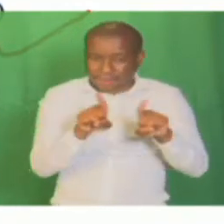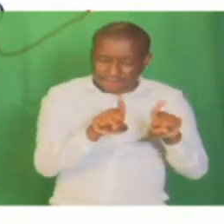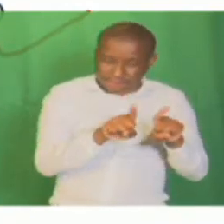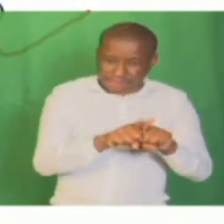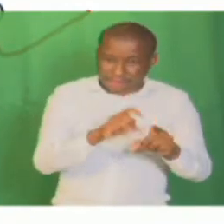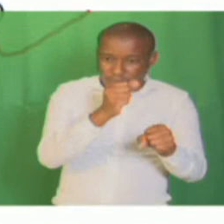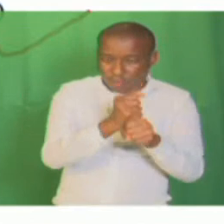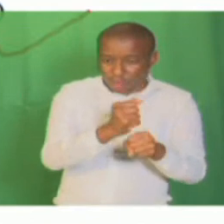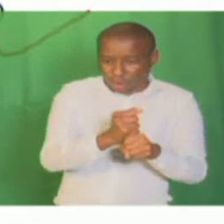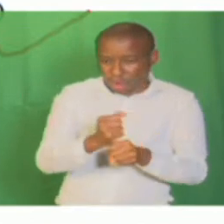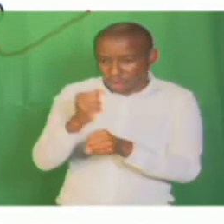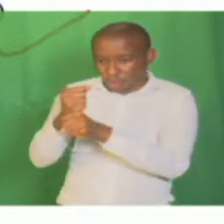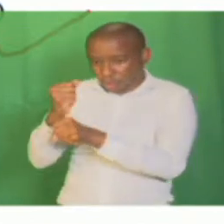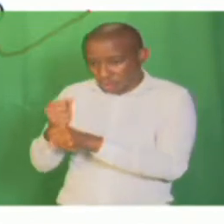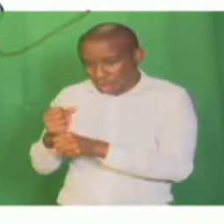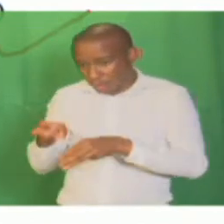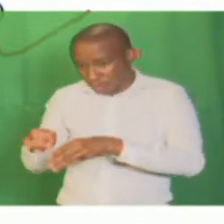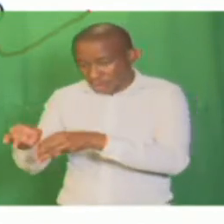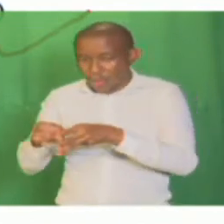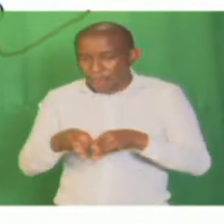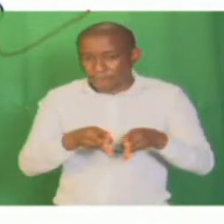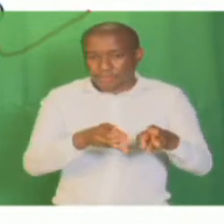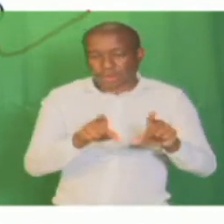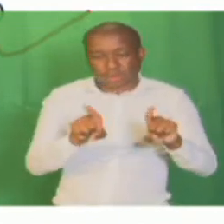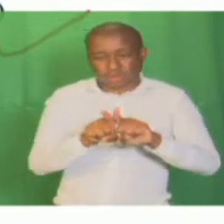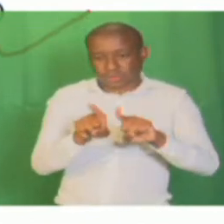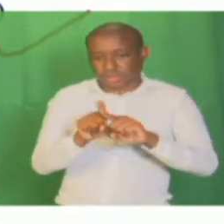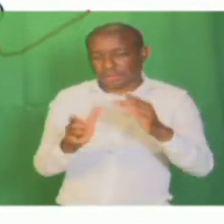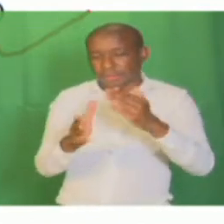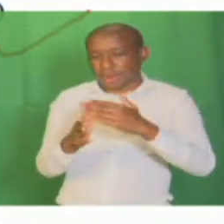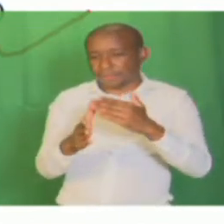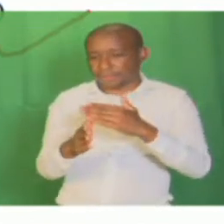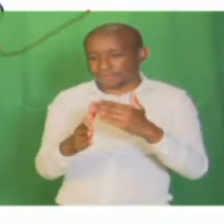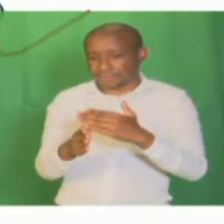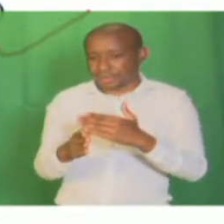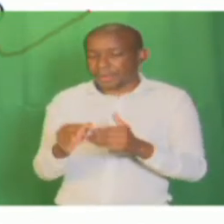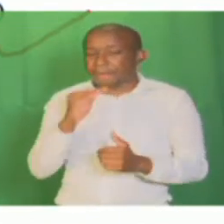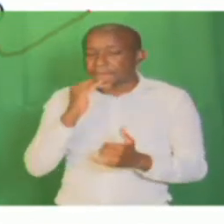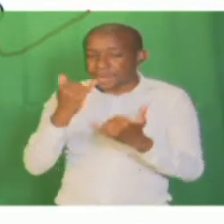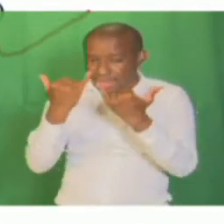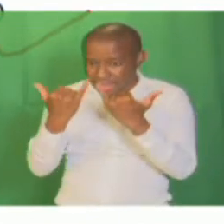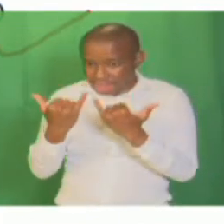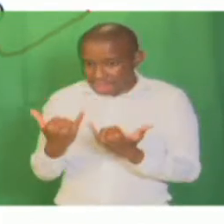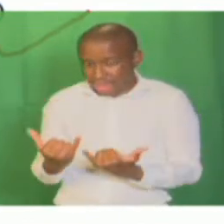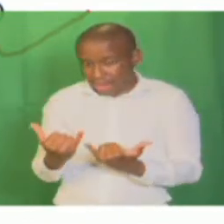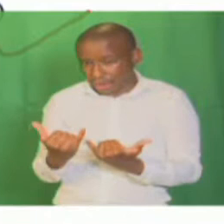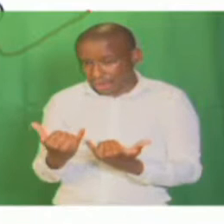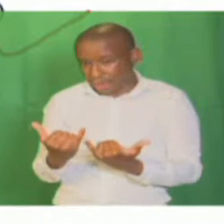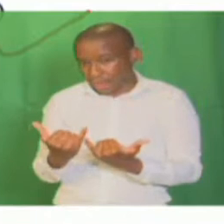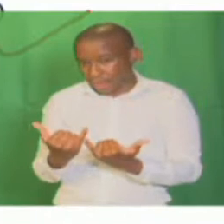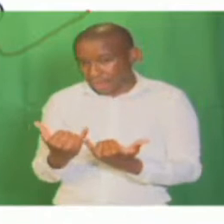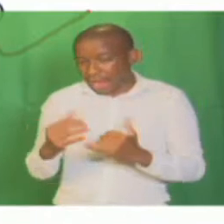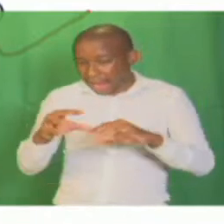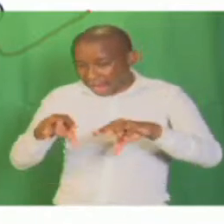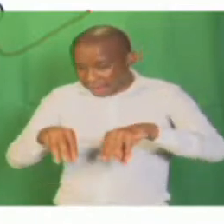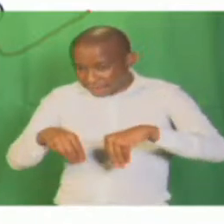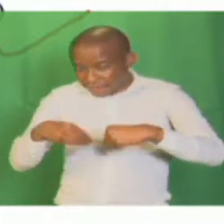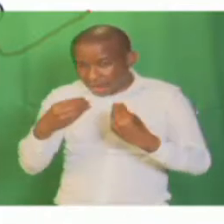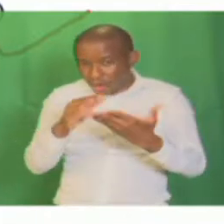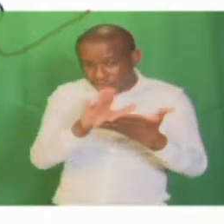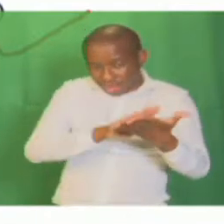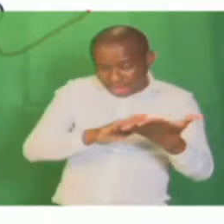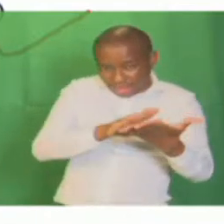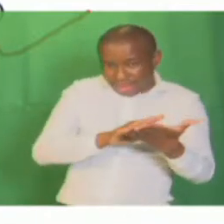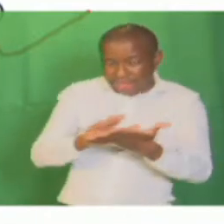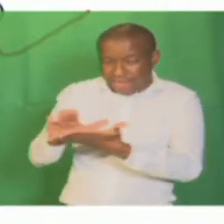you get before breaking it down. That is why we are saying we have found area using